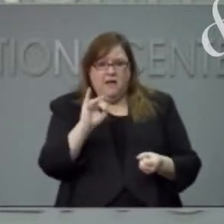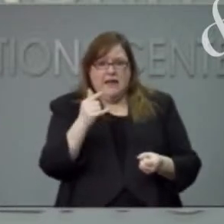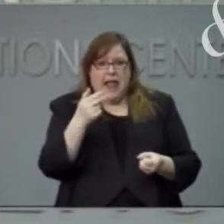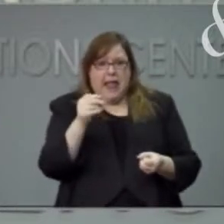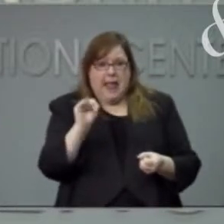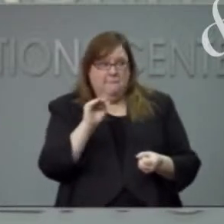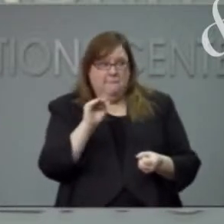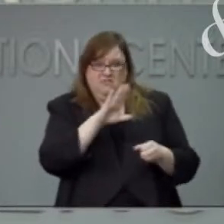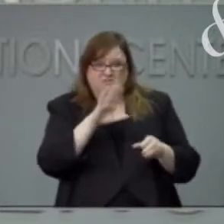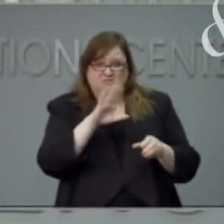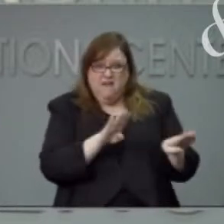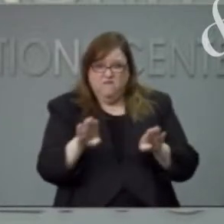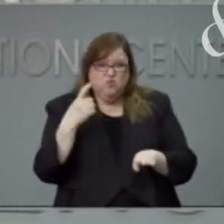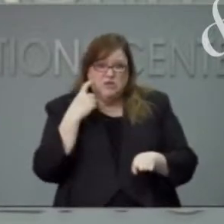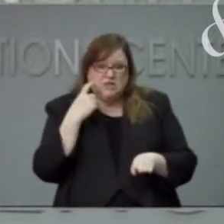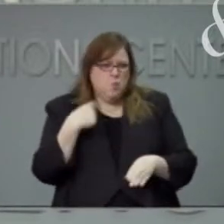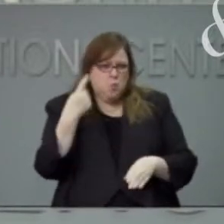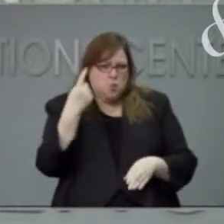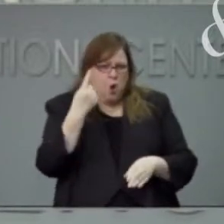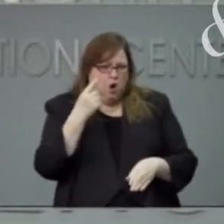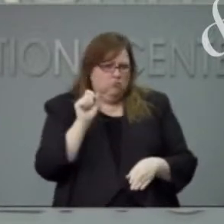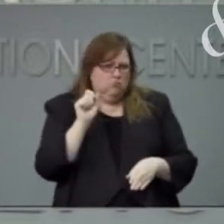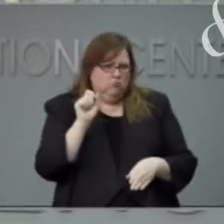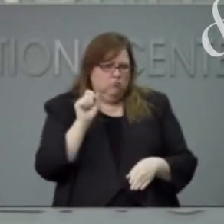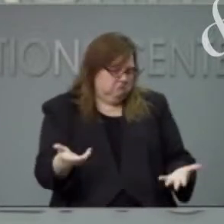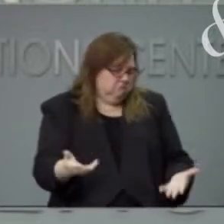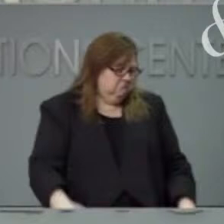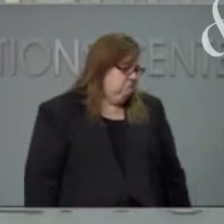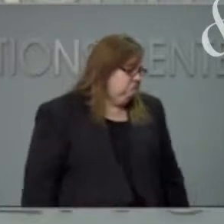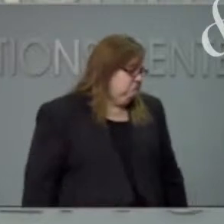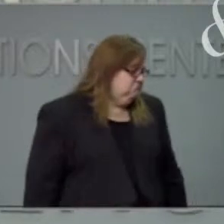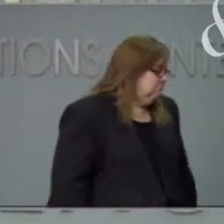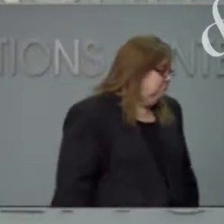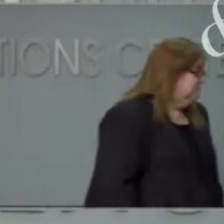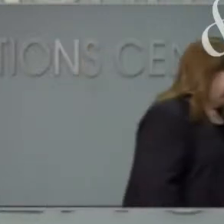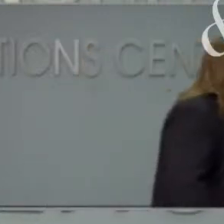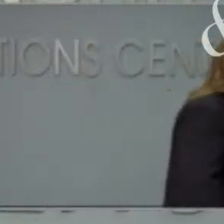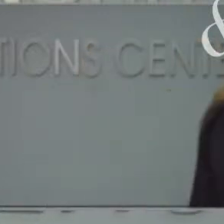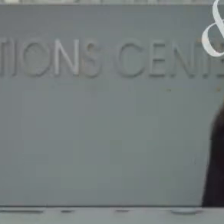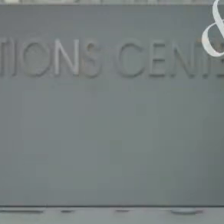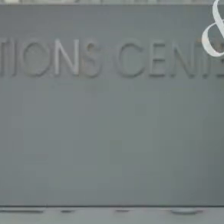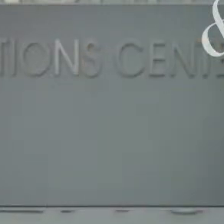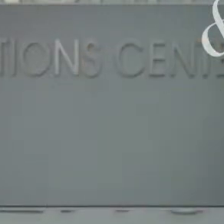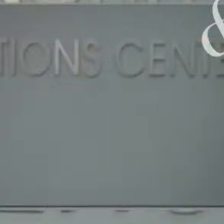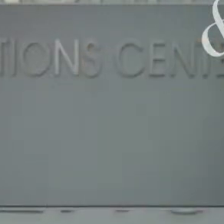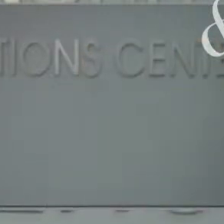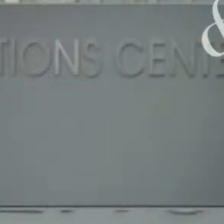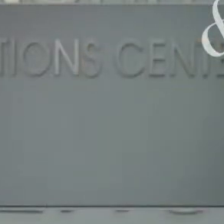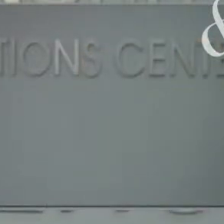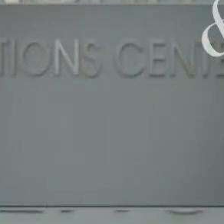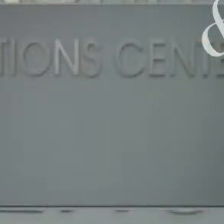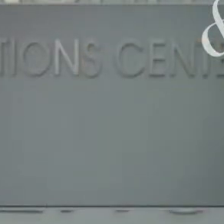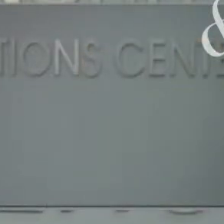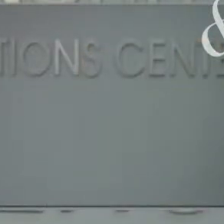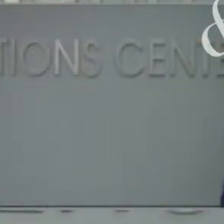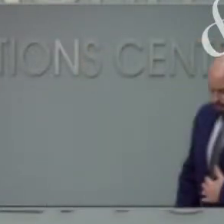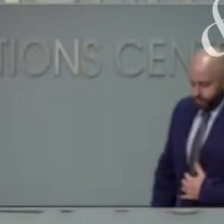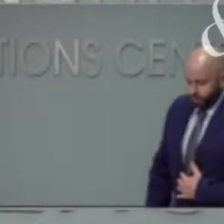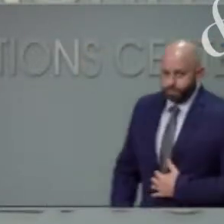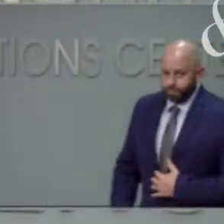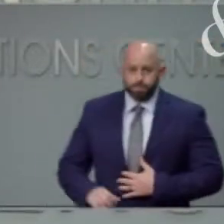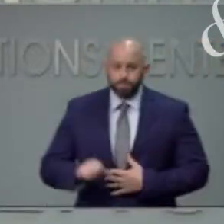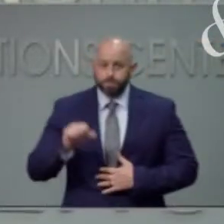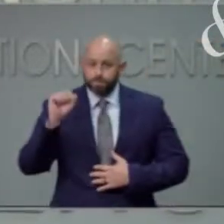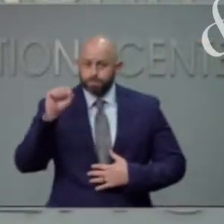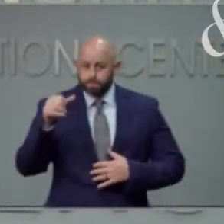Yes, I do. And yes, it's frustrating to see what's coming out of Washington, particularly as it